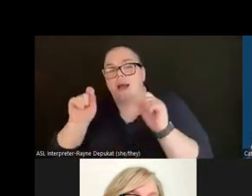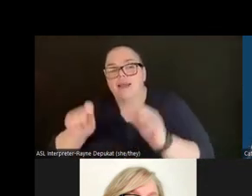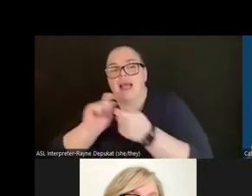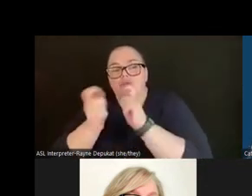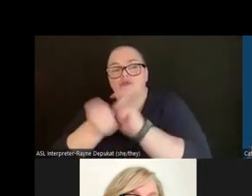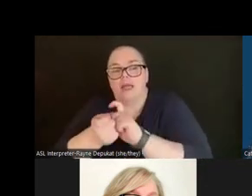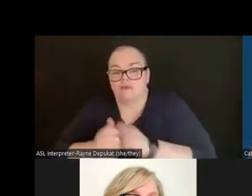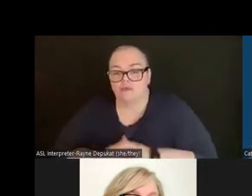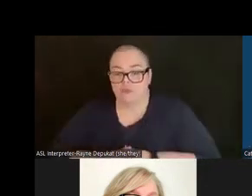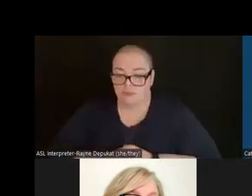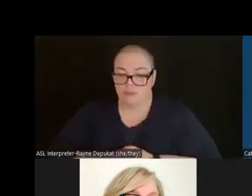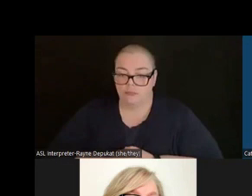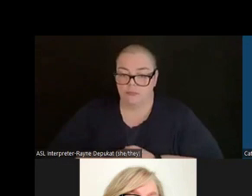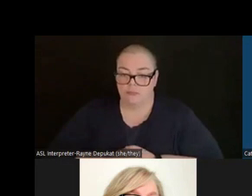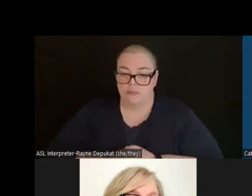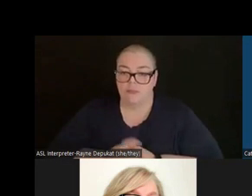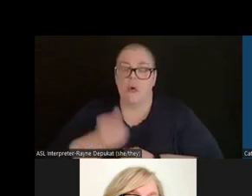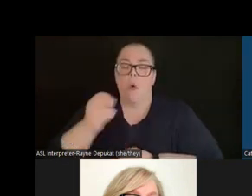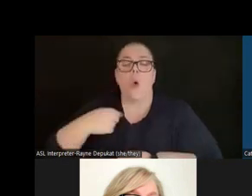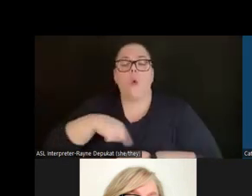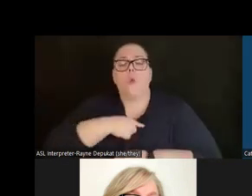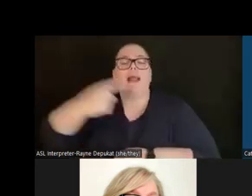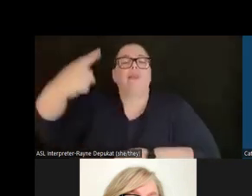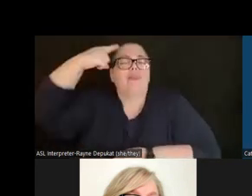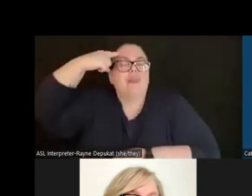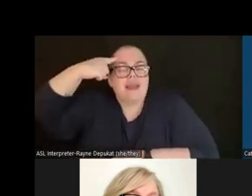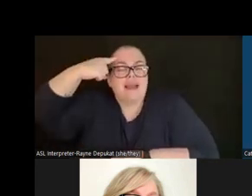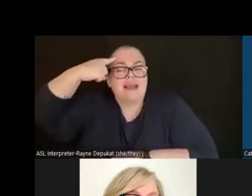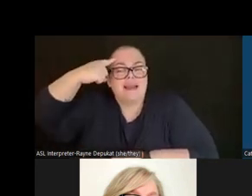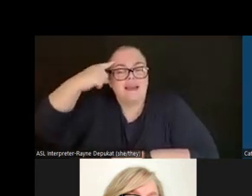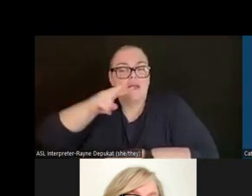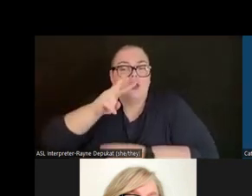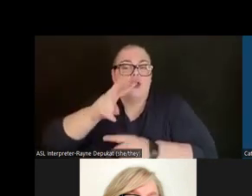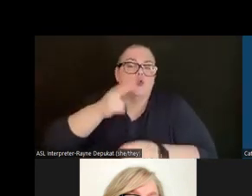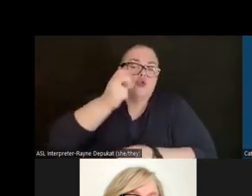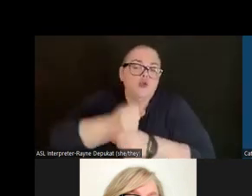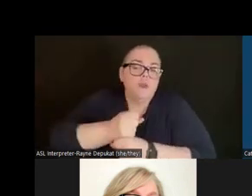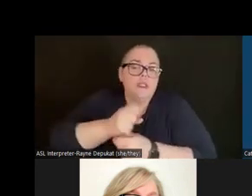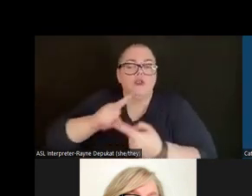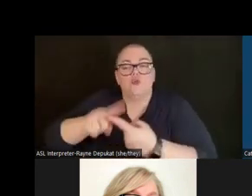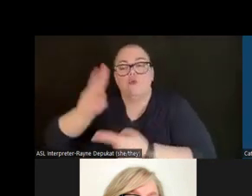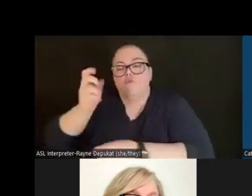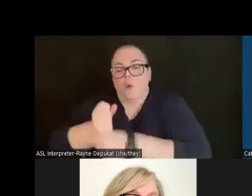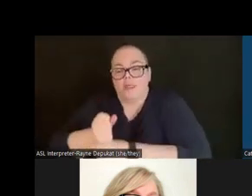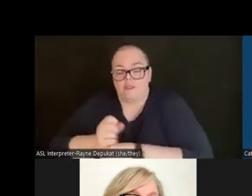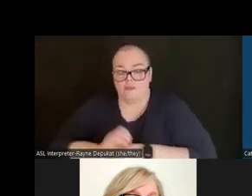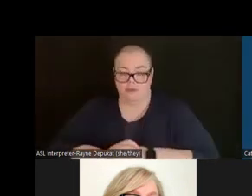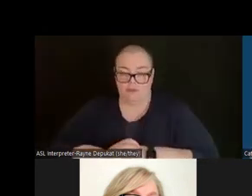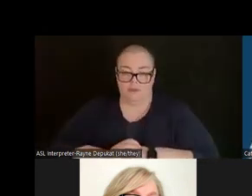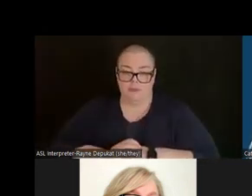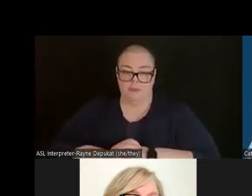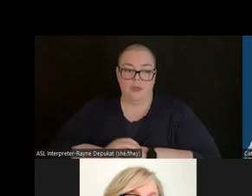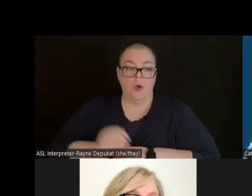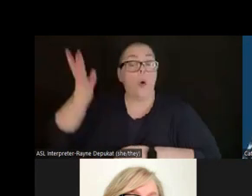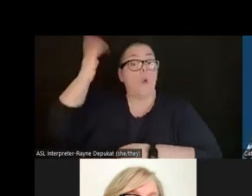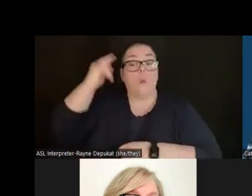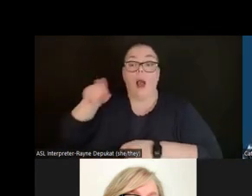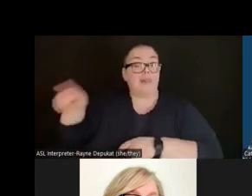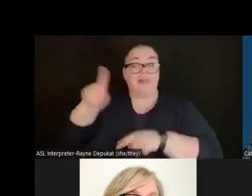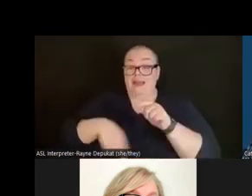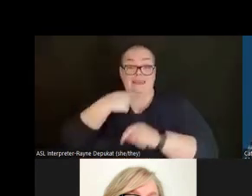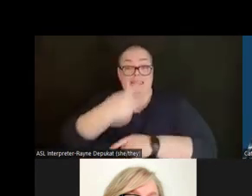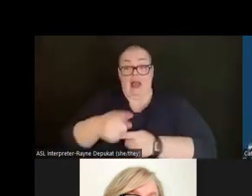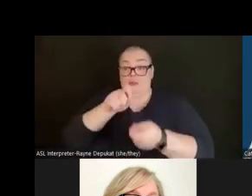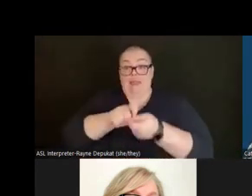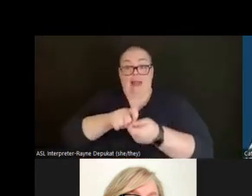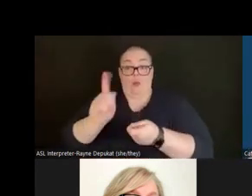change. Or we think it's 2 to 4 more years. And the reason they can't tell you where the person is